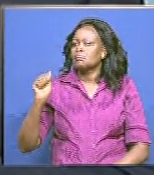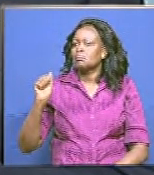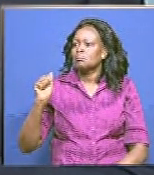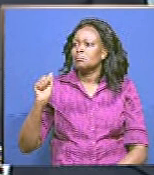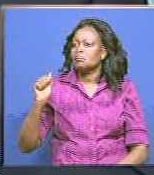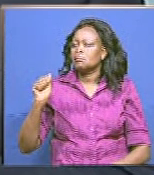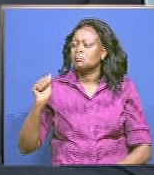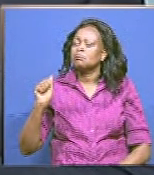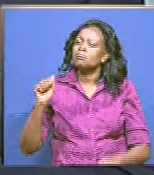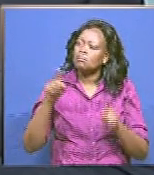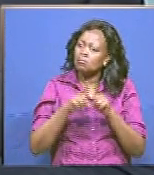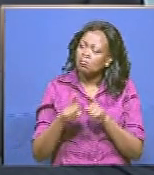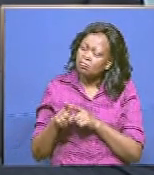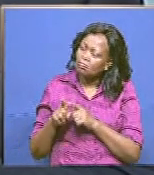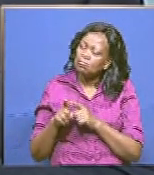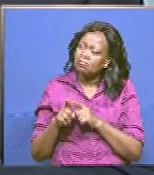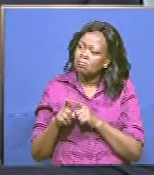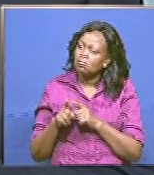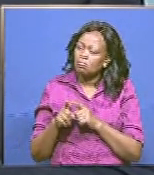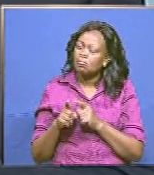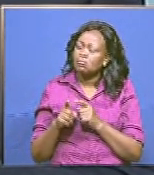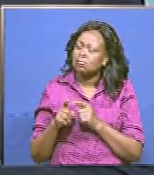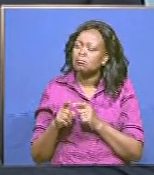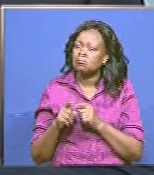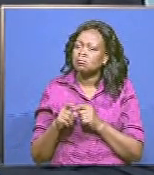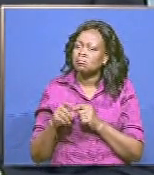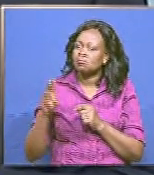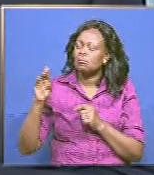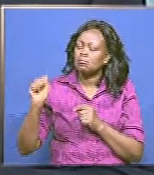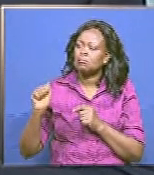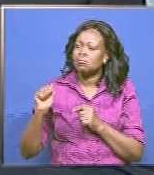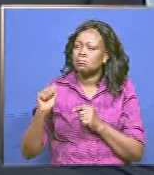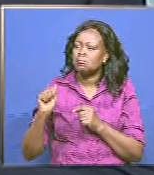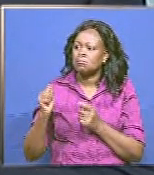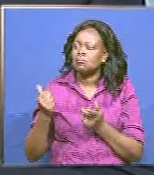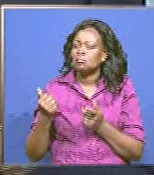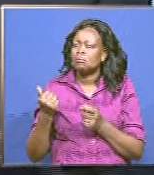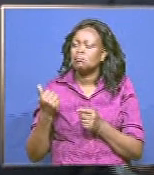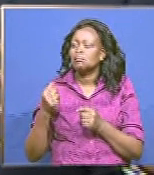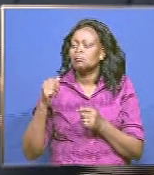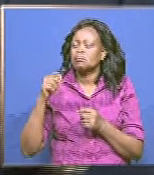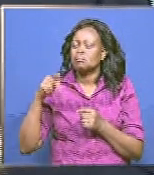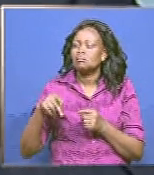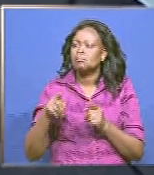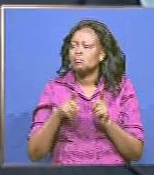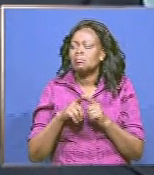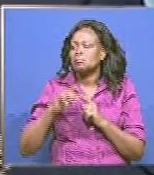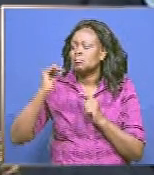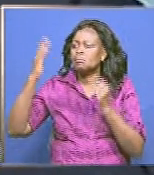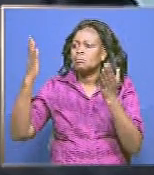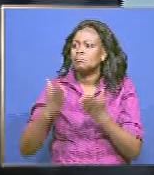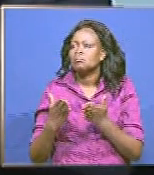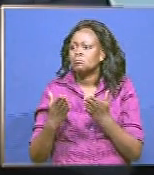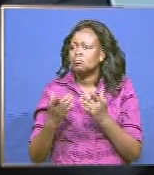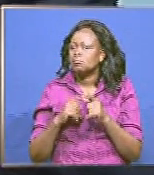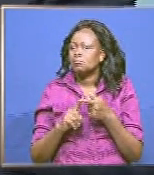are the legislators in the counties. In the wards. In the county. Yeah, in the county assembly. They're in the county assembly.